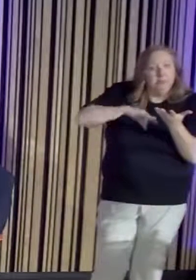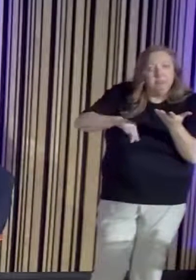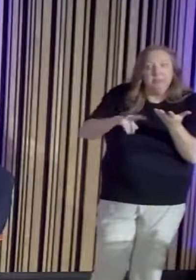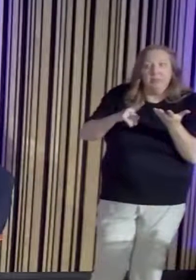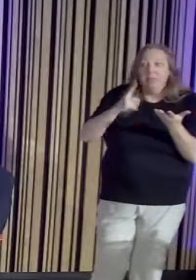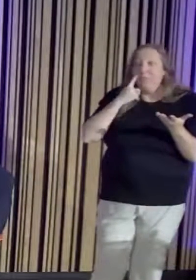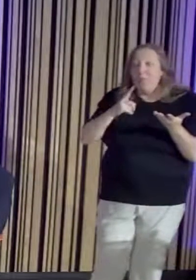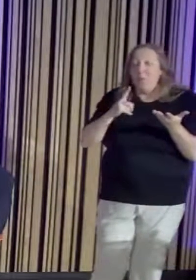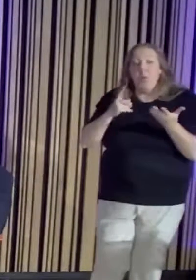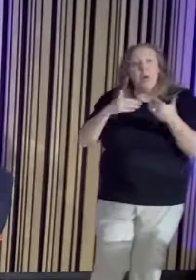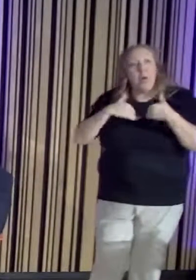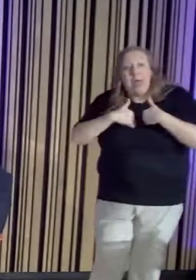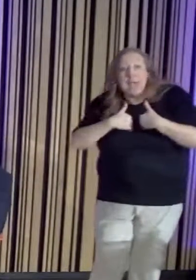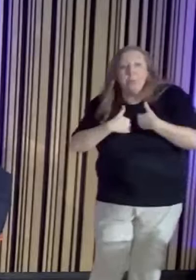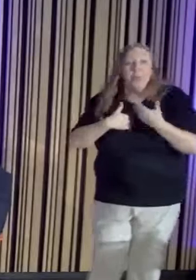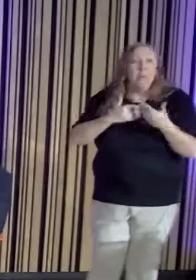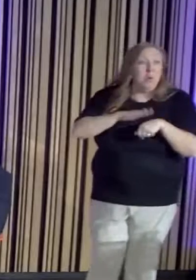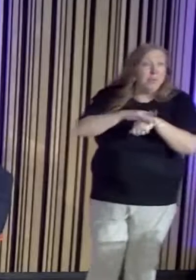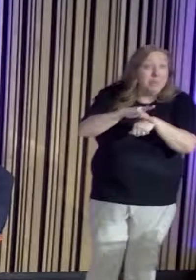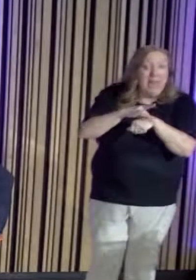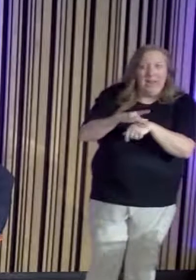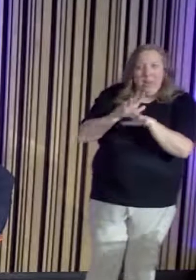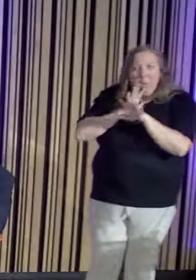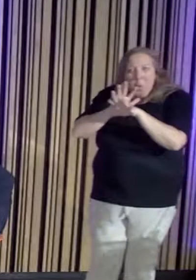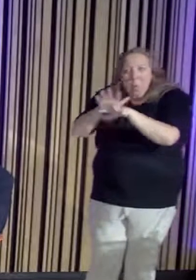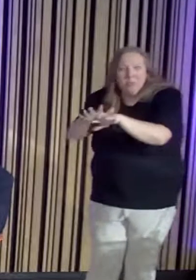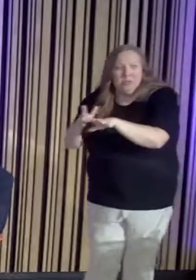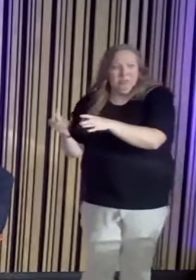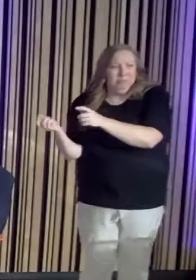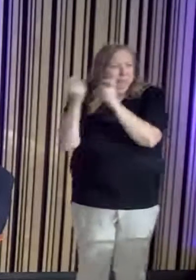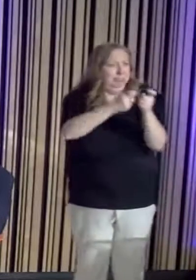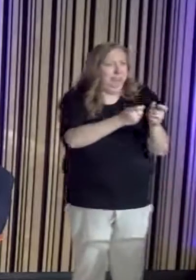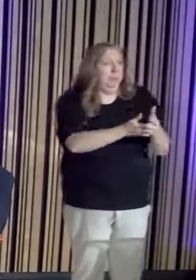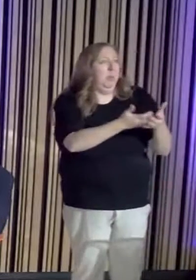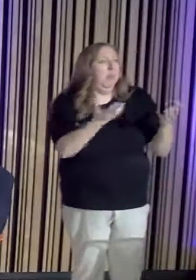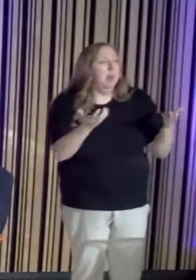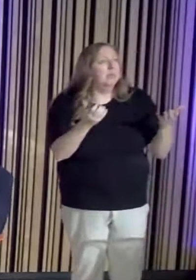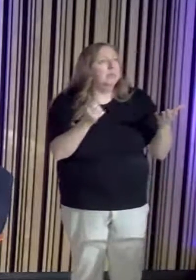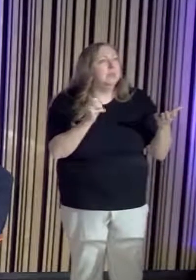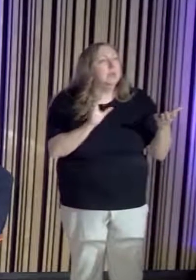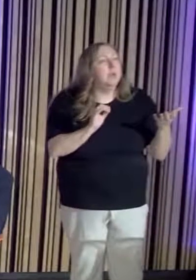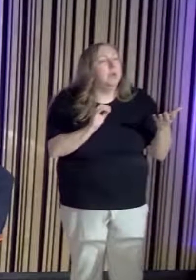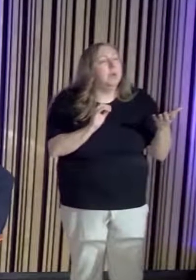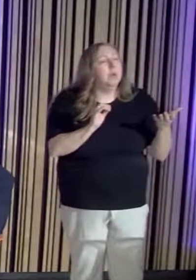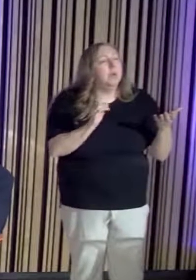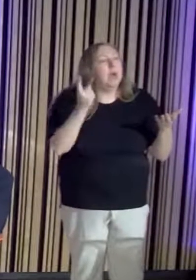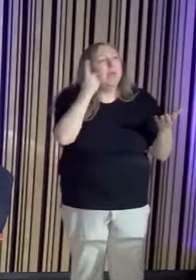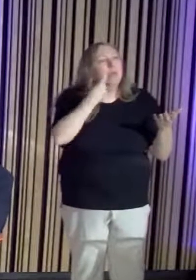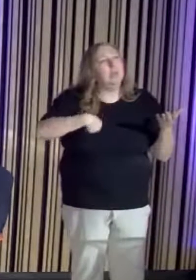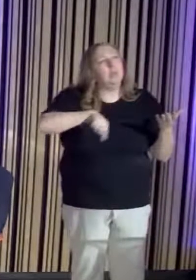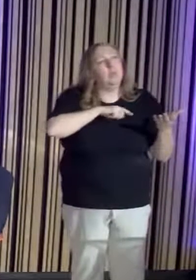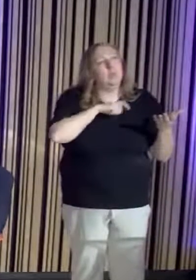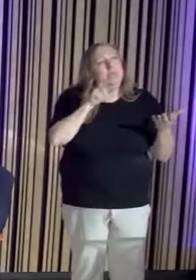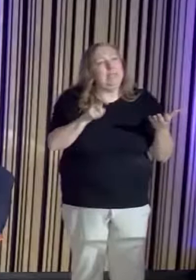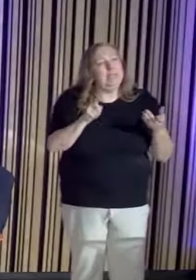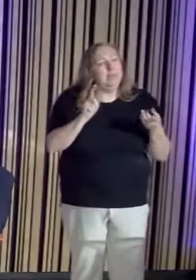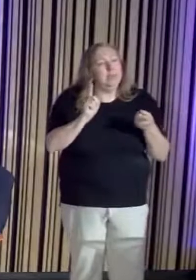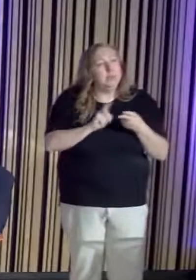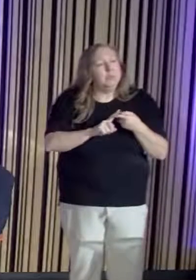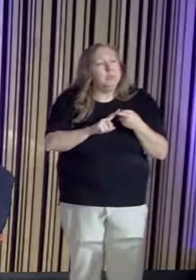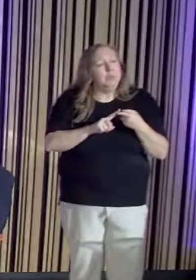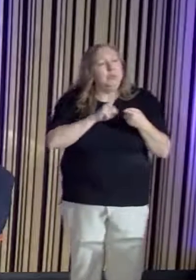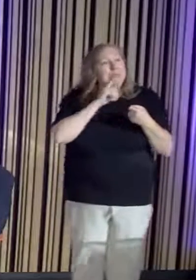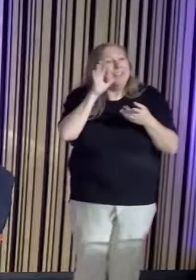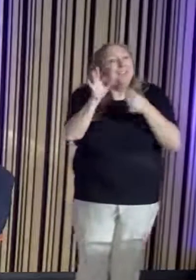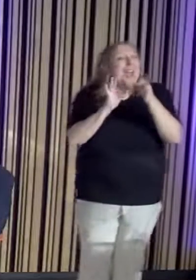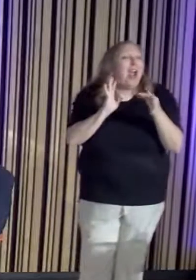rest of the animals on the planet. And so I think we need to share this adventure, saying